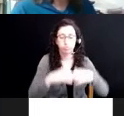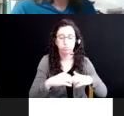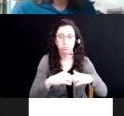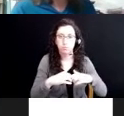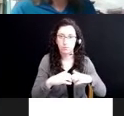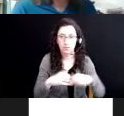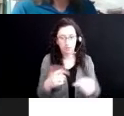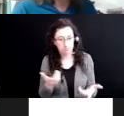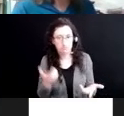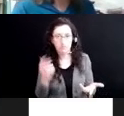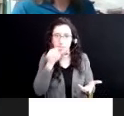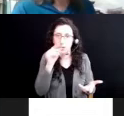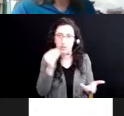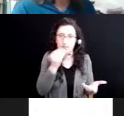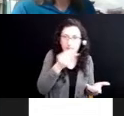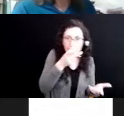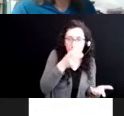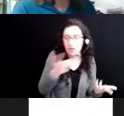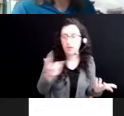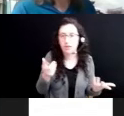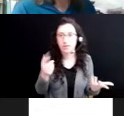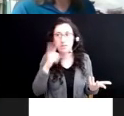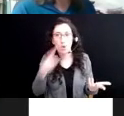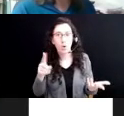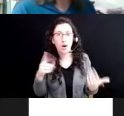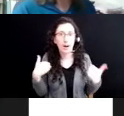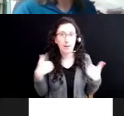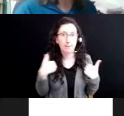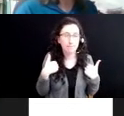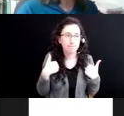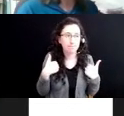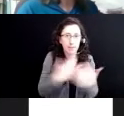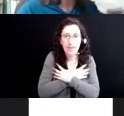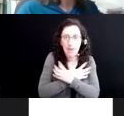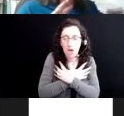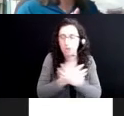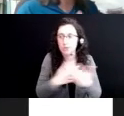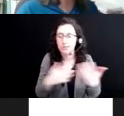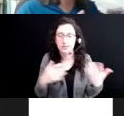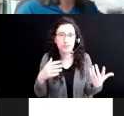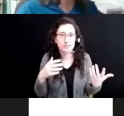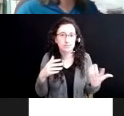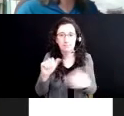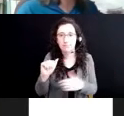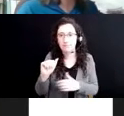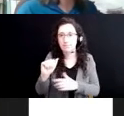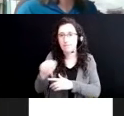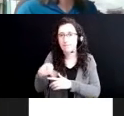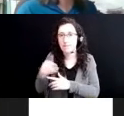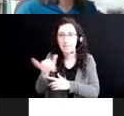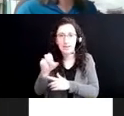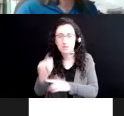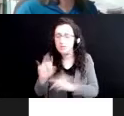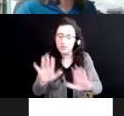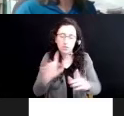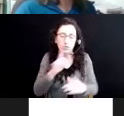birds, bears, reptiles, amphibians. So again, it all starts with native plants, and